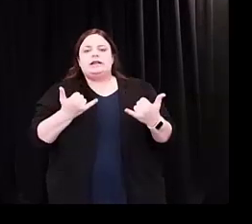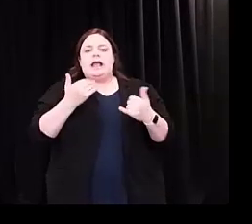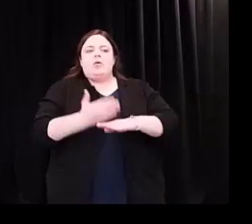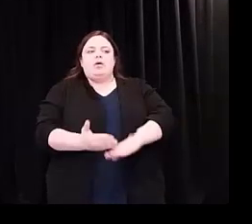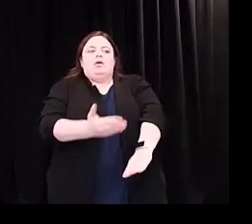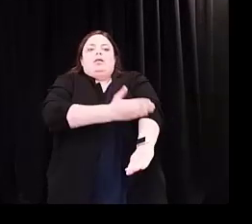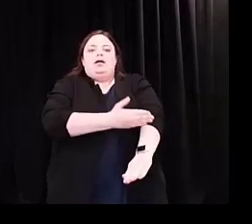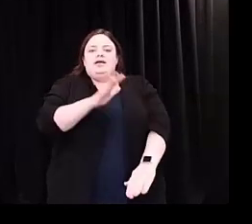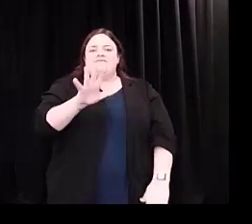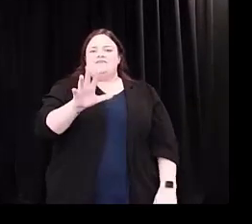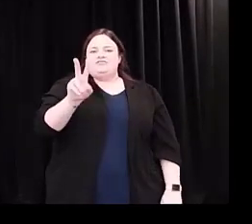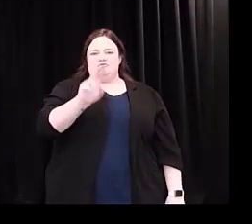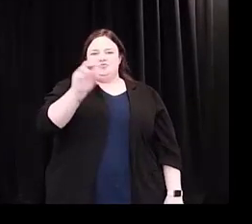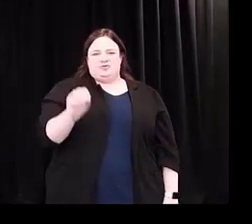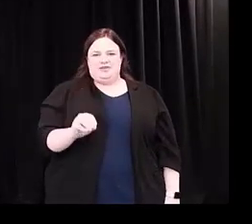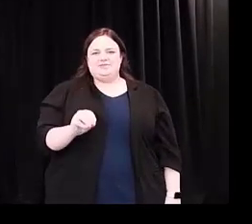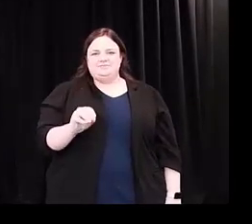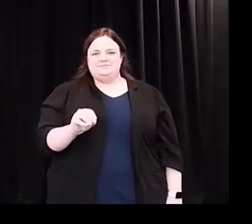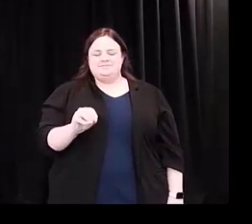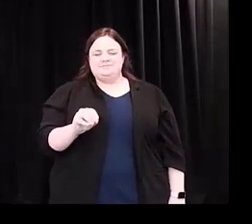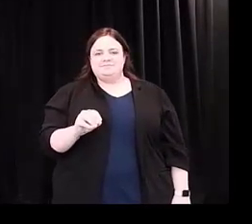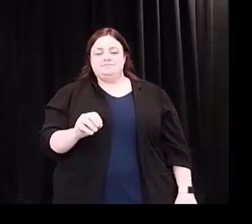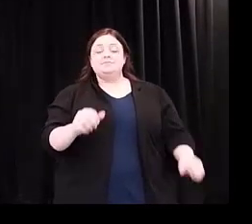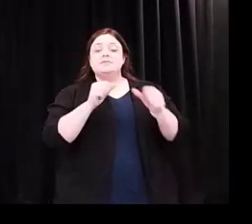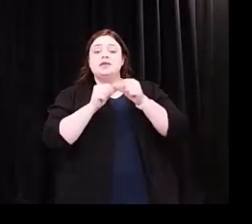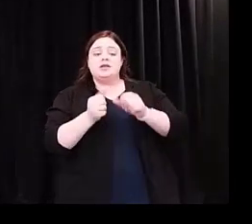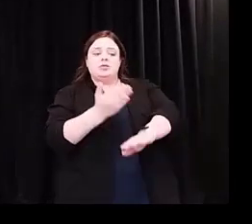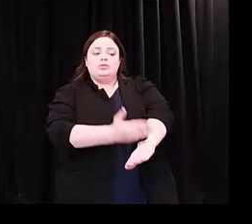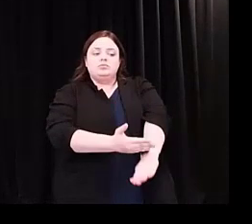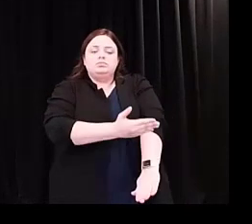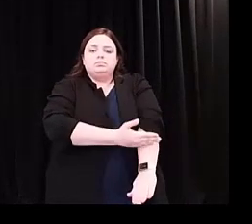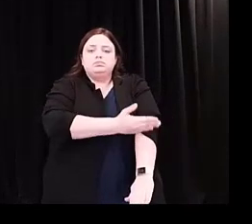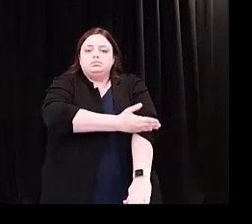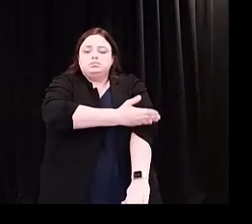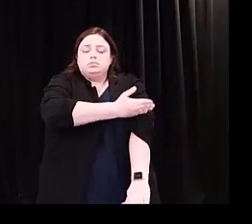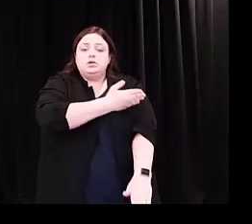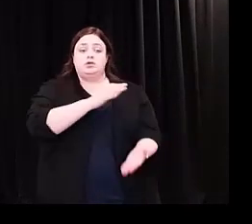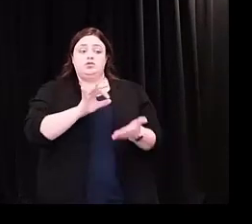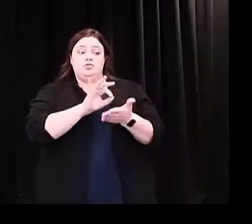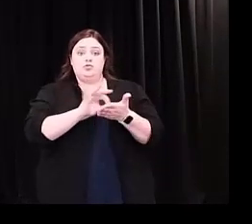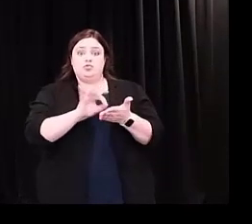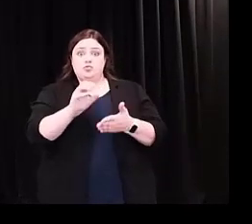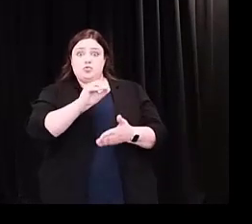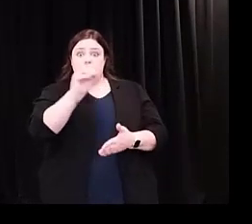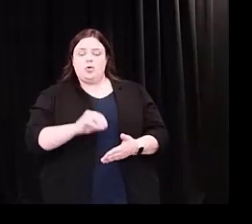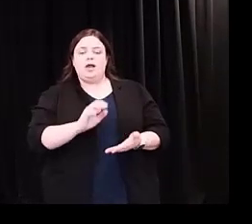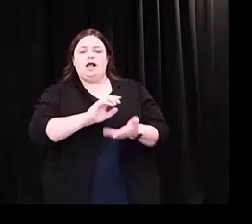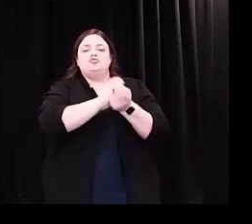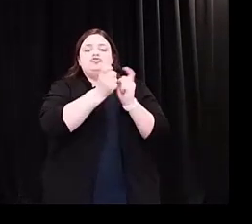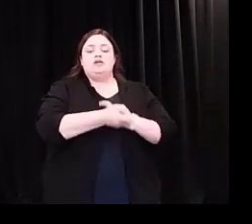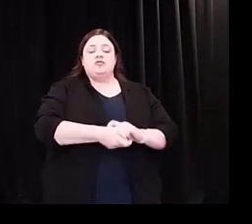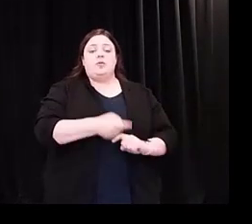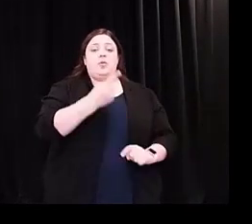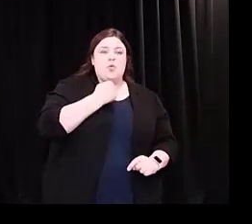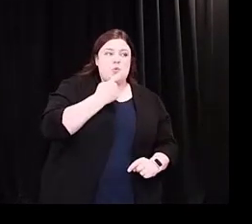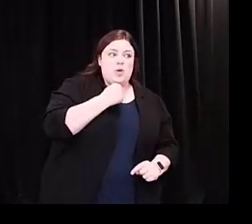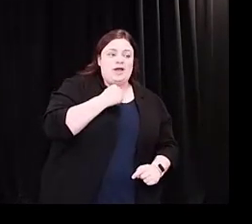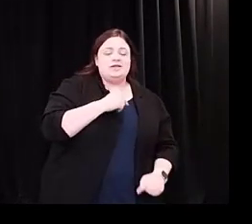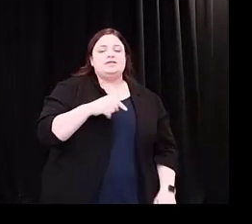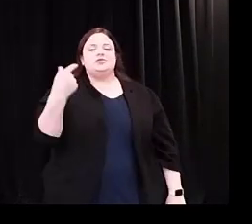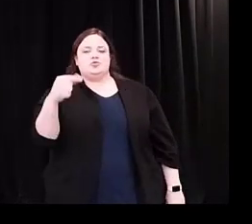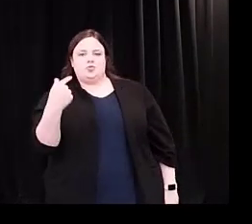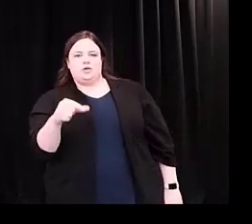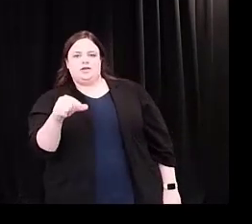52%. So continuing to make progress, the score has moved from red to green at the